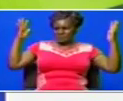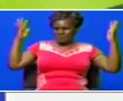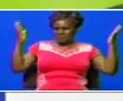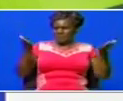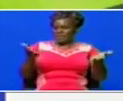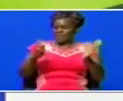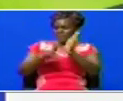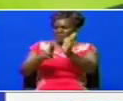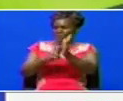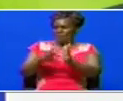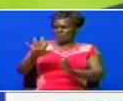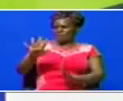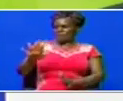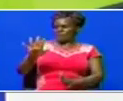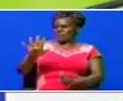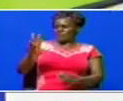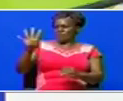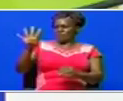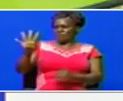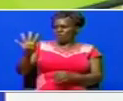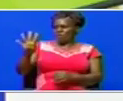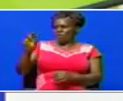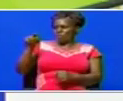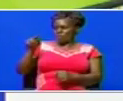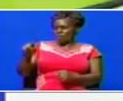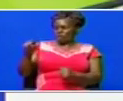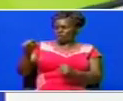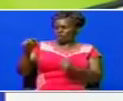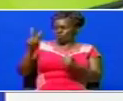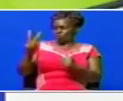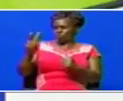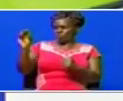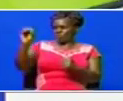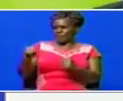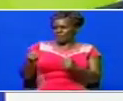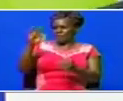8,203,290. That represents 54.27% of votes cast.